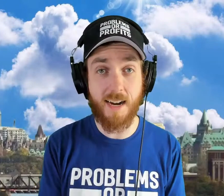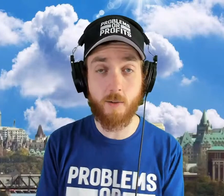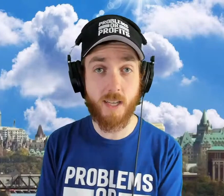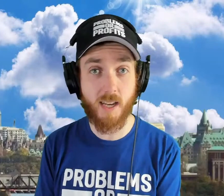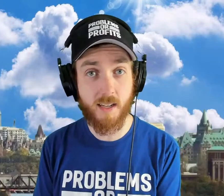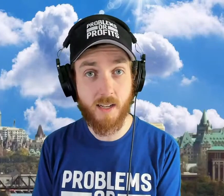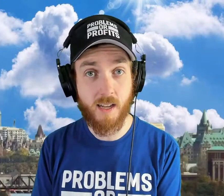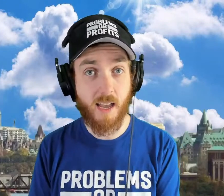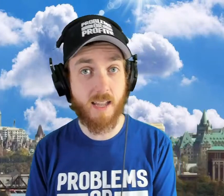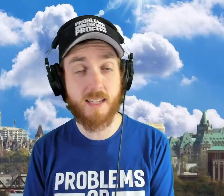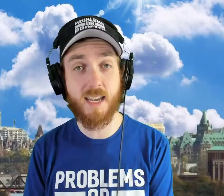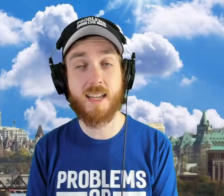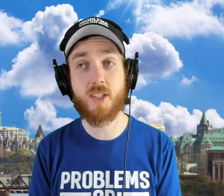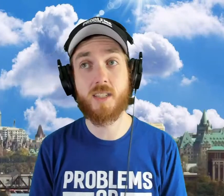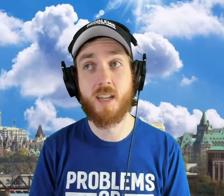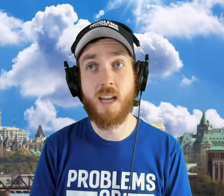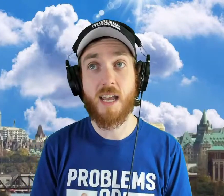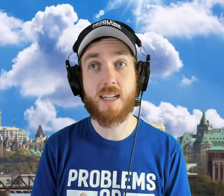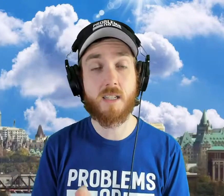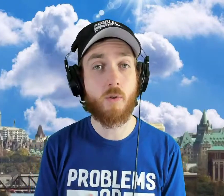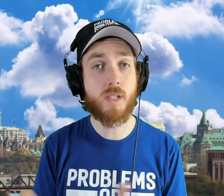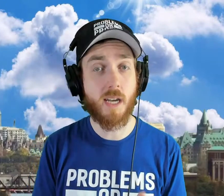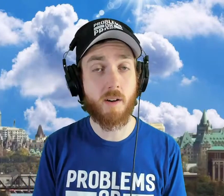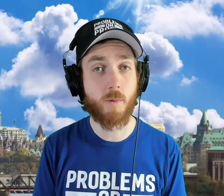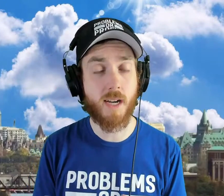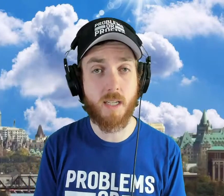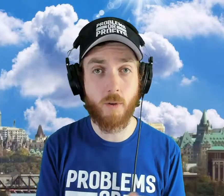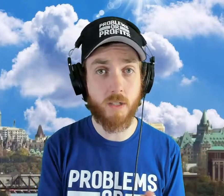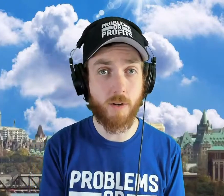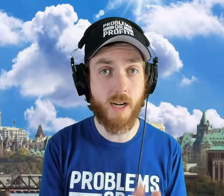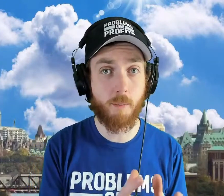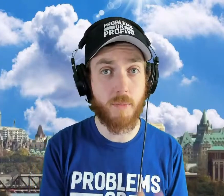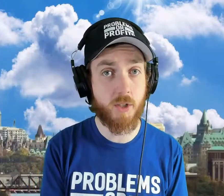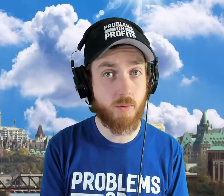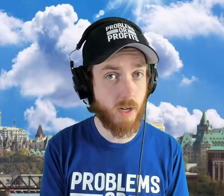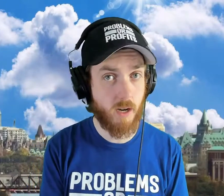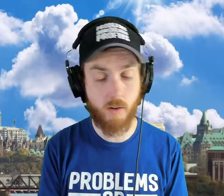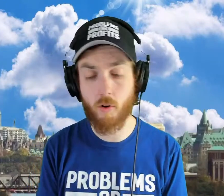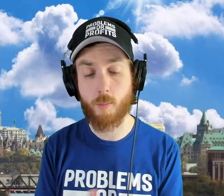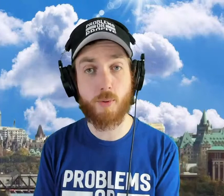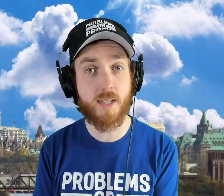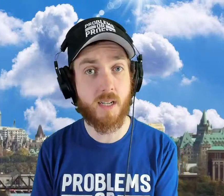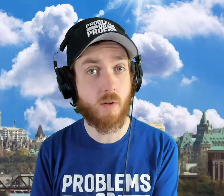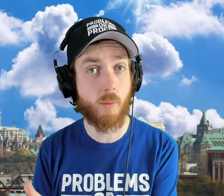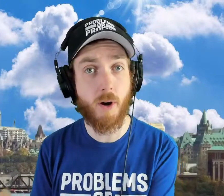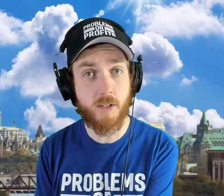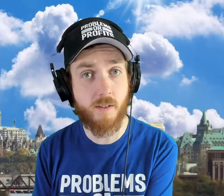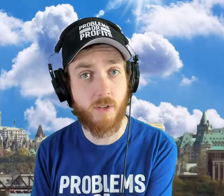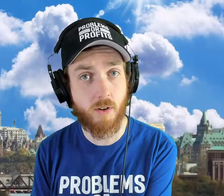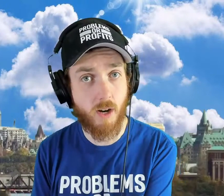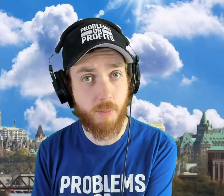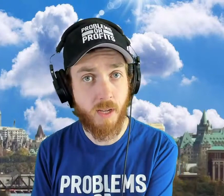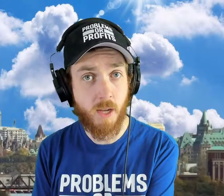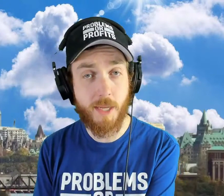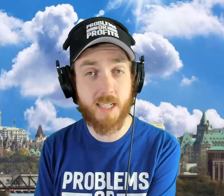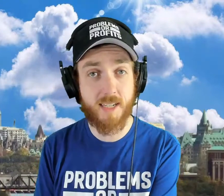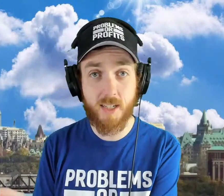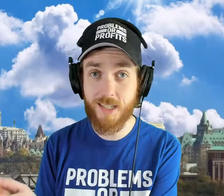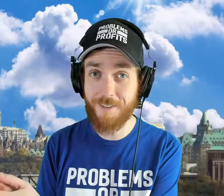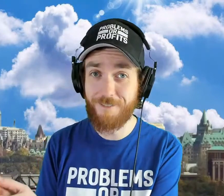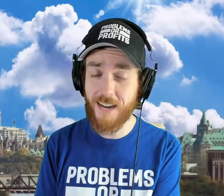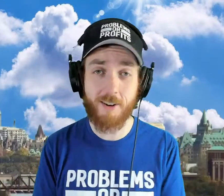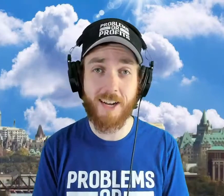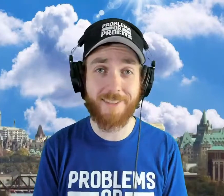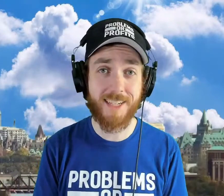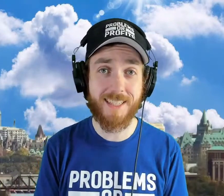this is not okay. And again, it's so scary when I see what's going on in Montreal or Britain or parts of Europe, because it's